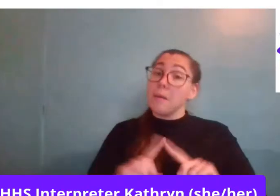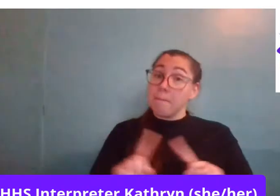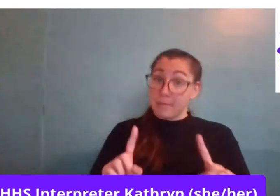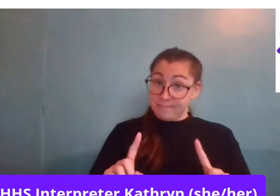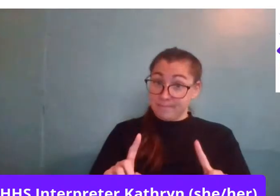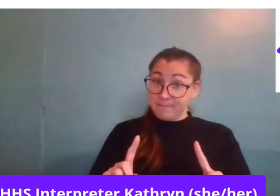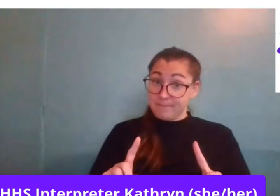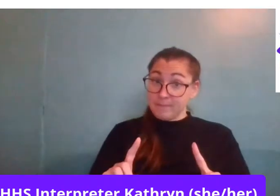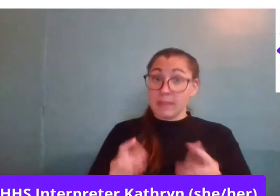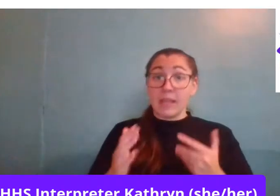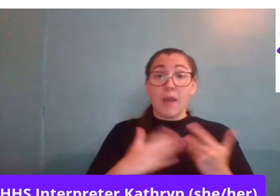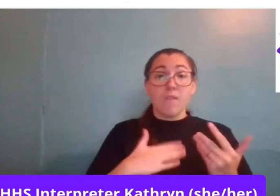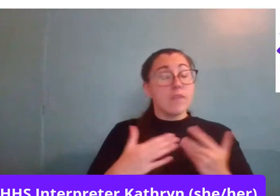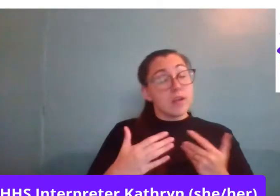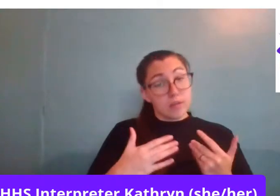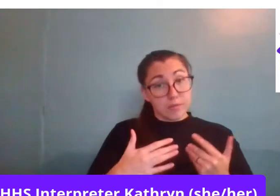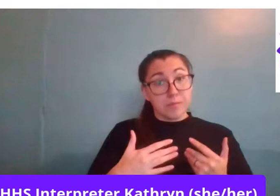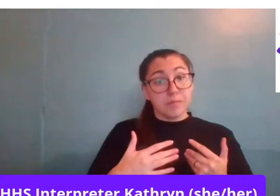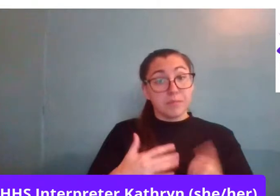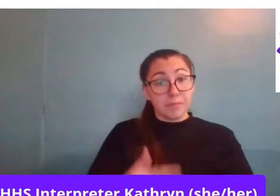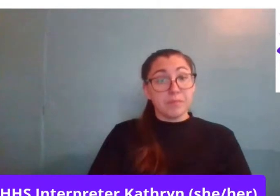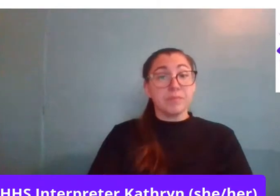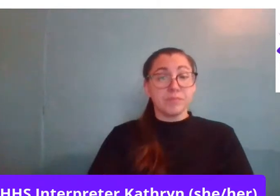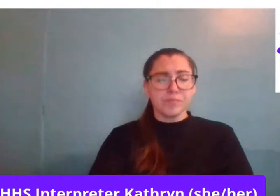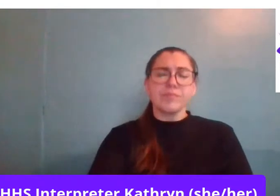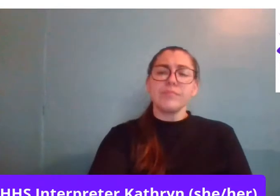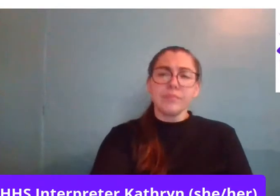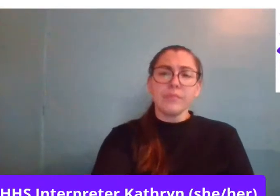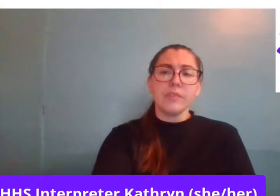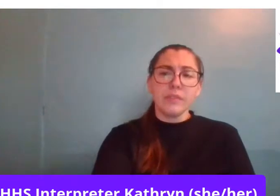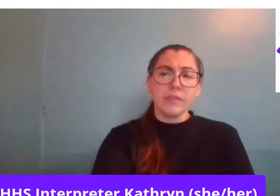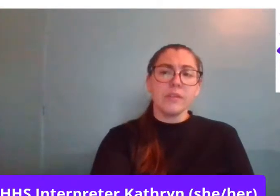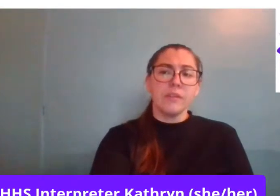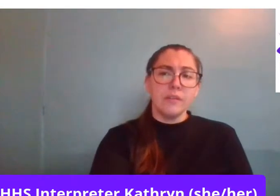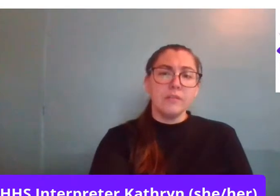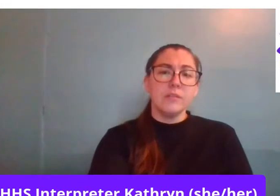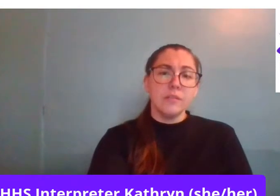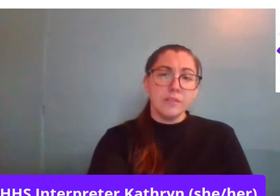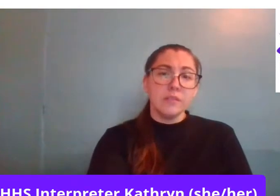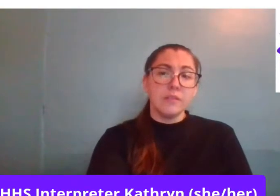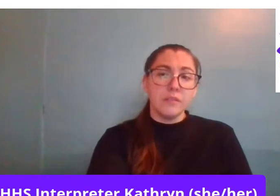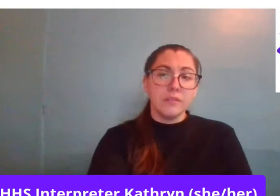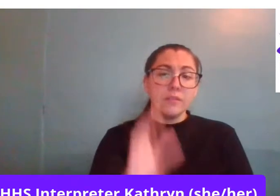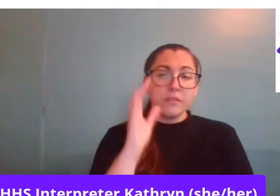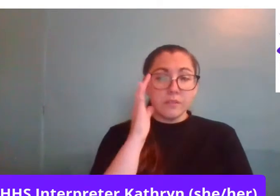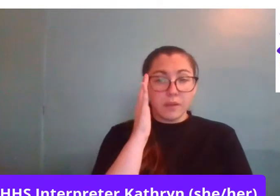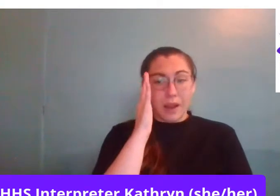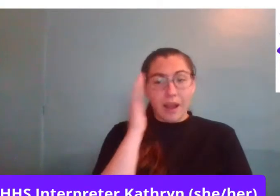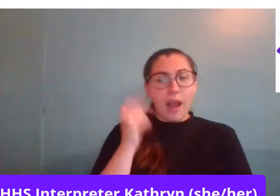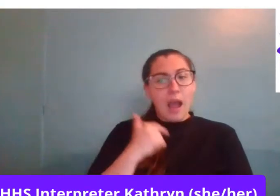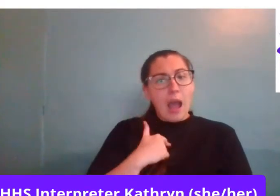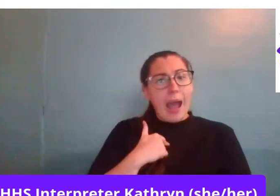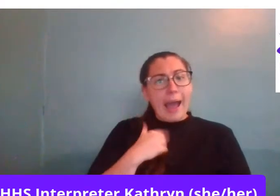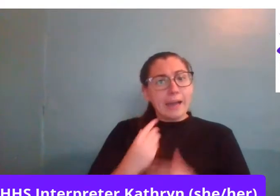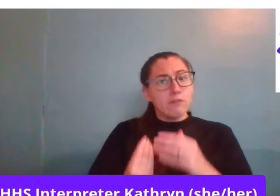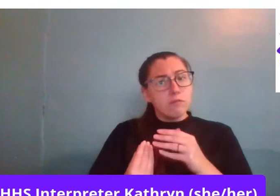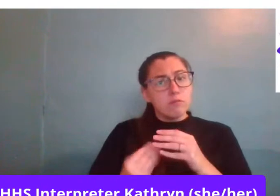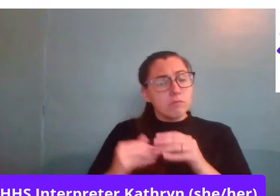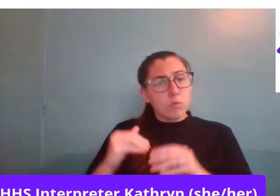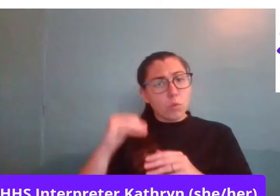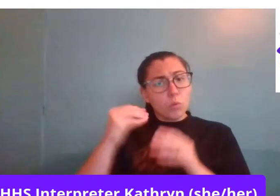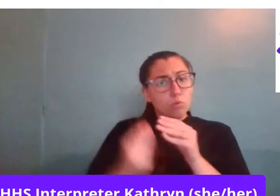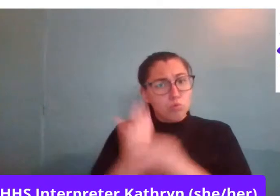like I say, um, I definitely have grown. For one, I'll say this: